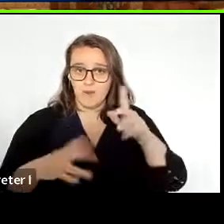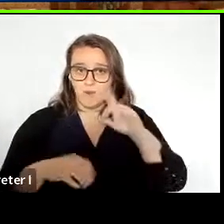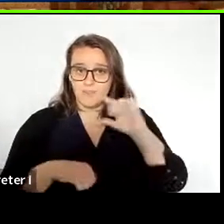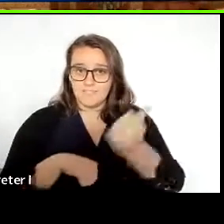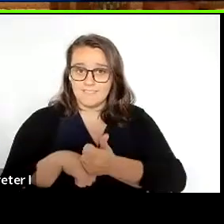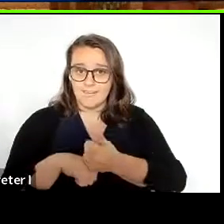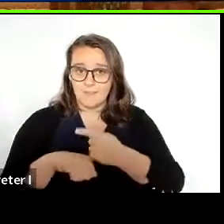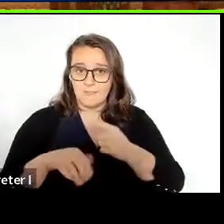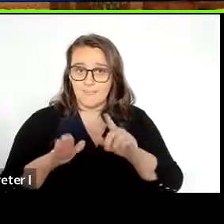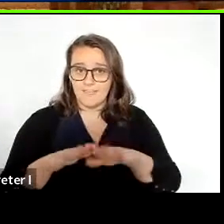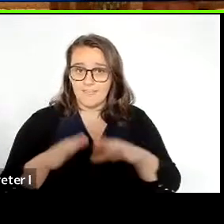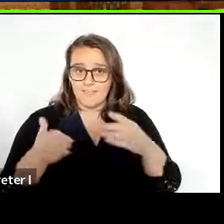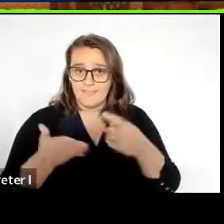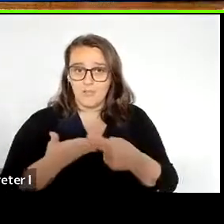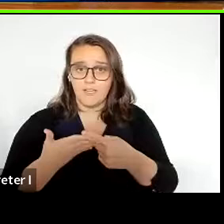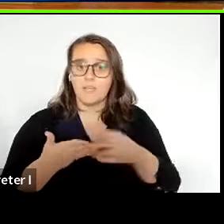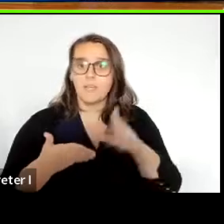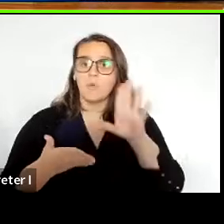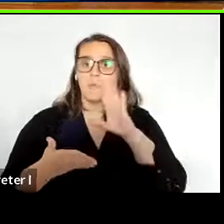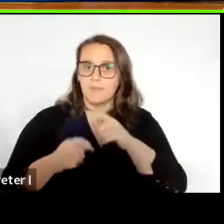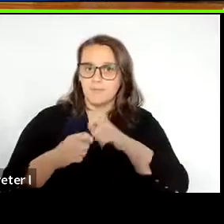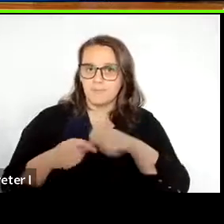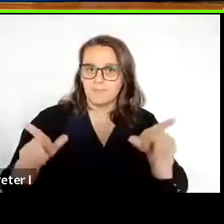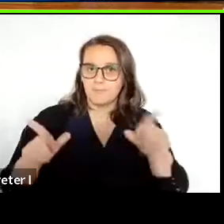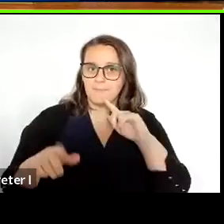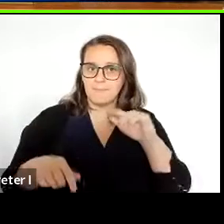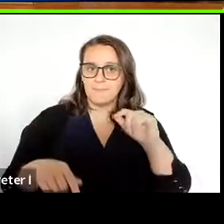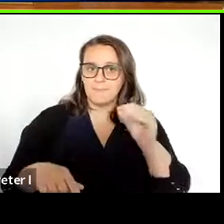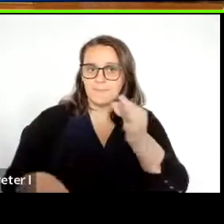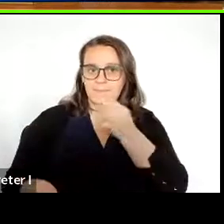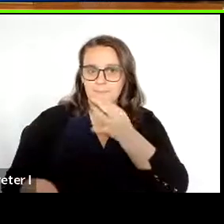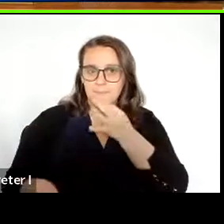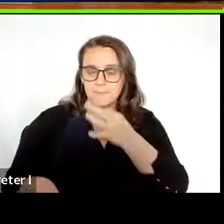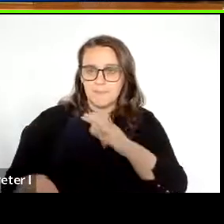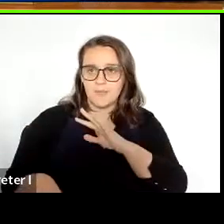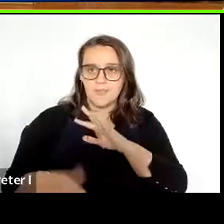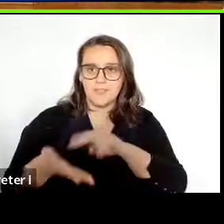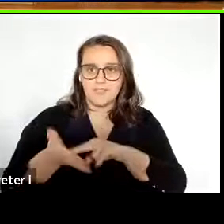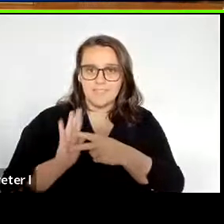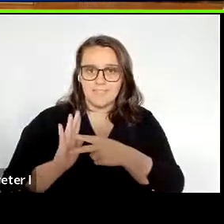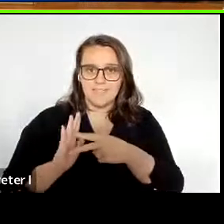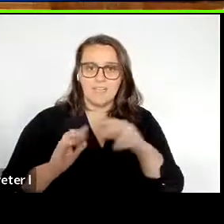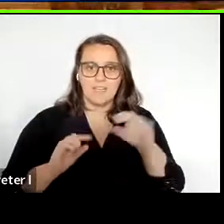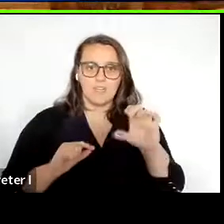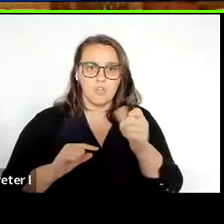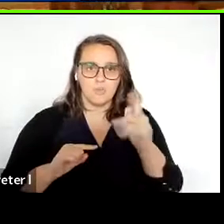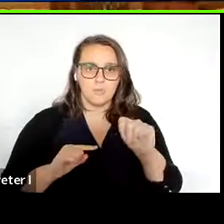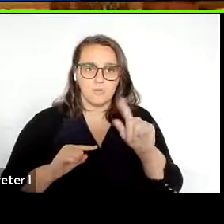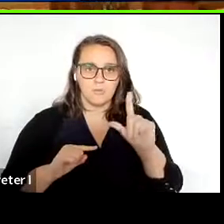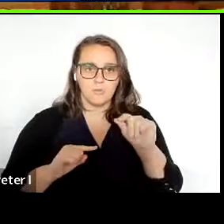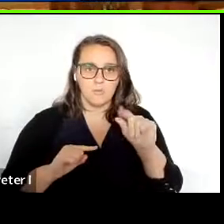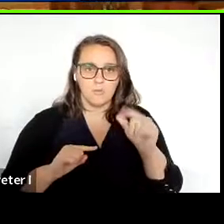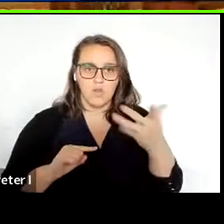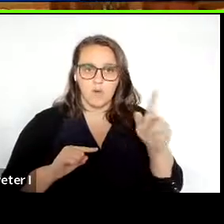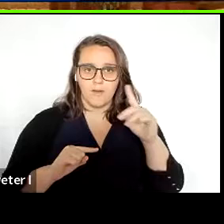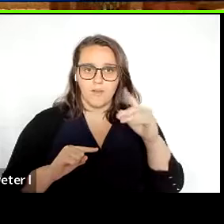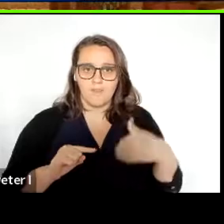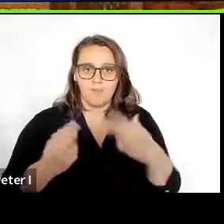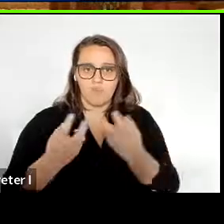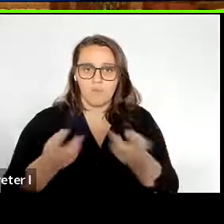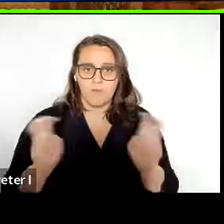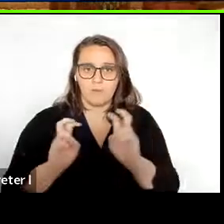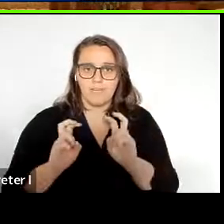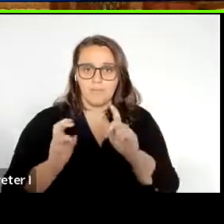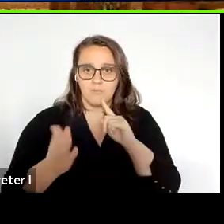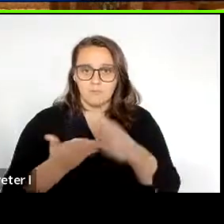scheduling a hearing? We'll be noticing a hearing shortly. Our intent is to include it on October 20th, when we already have a roundtable scheduled where the